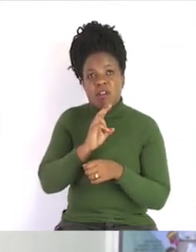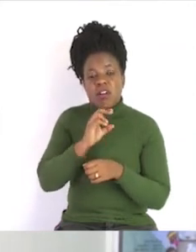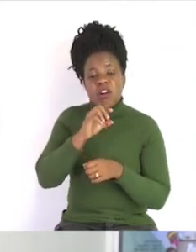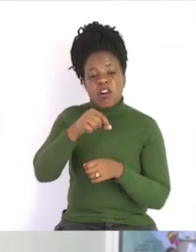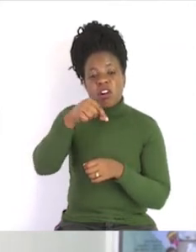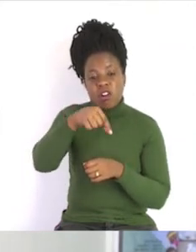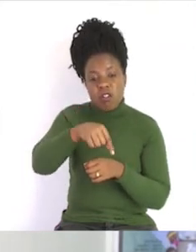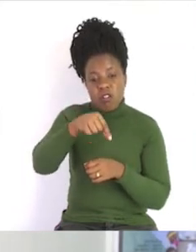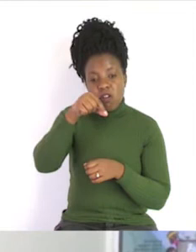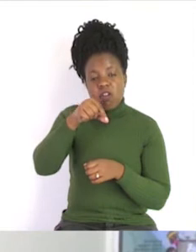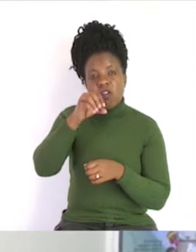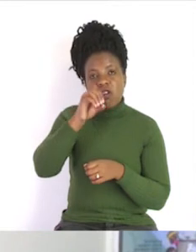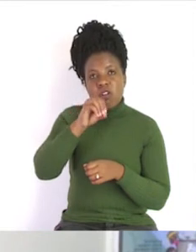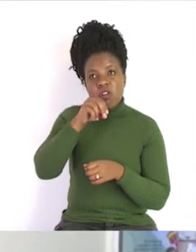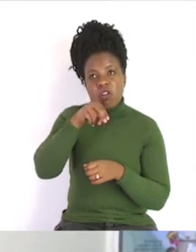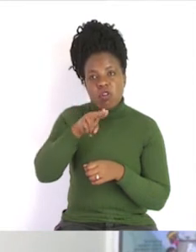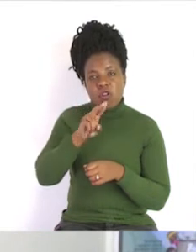quotient. Okay? It's